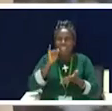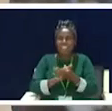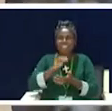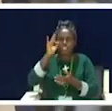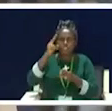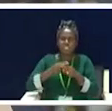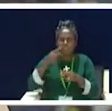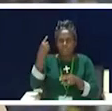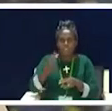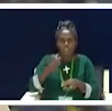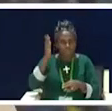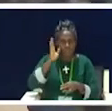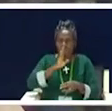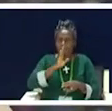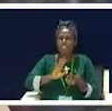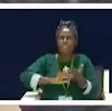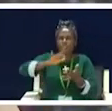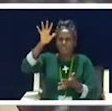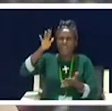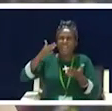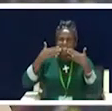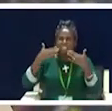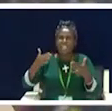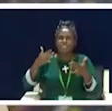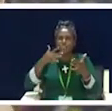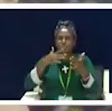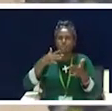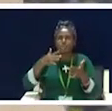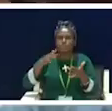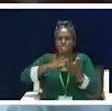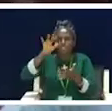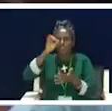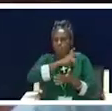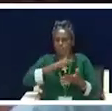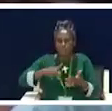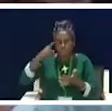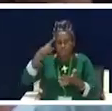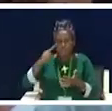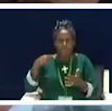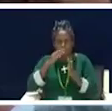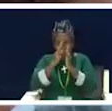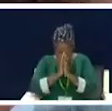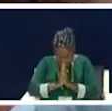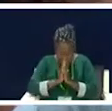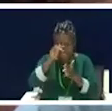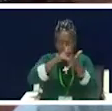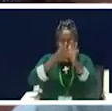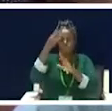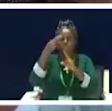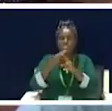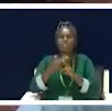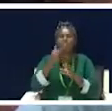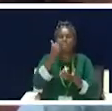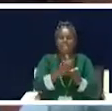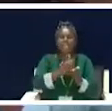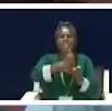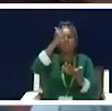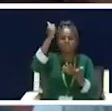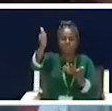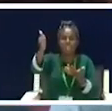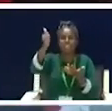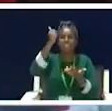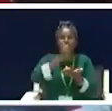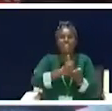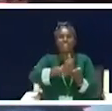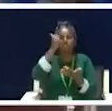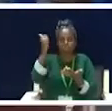Thank you, King of Glory. For I pray in Jesus' name. And a living soul will say a believing amen.